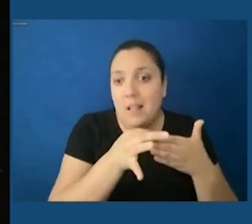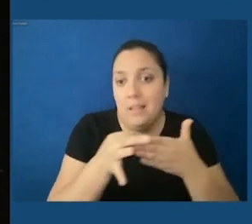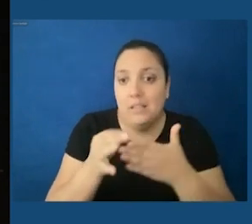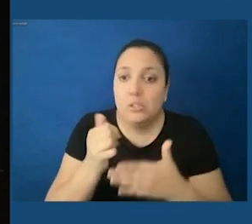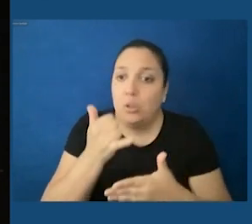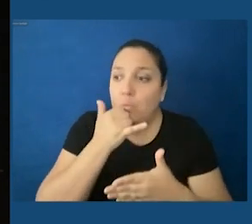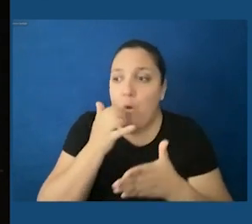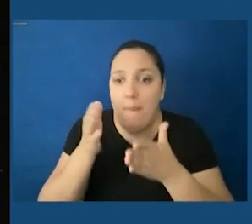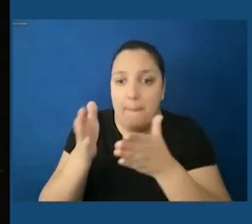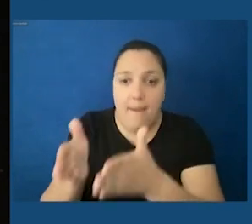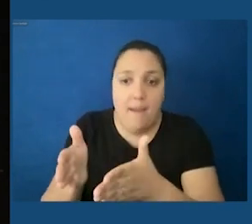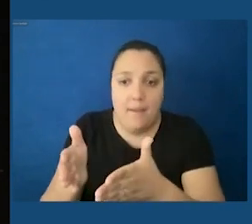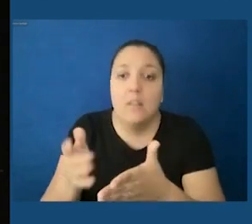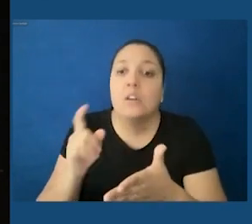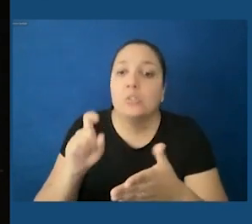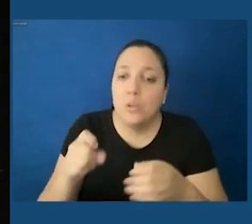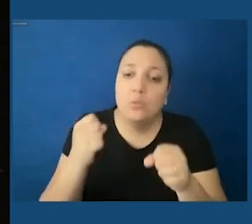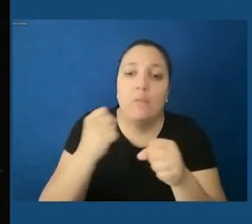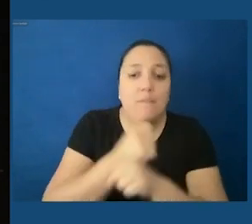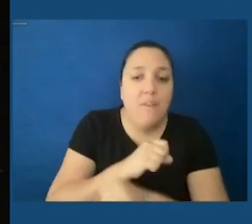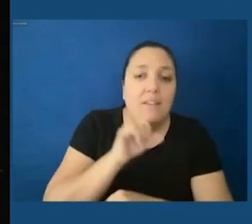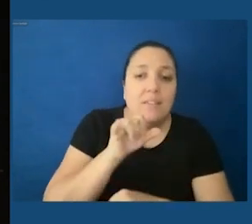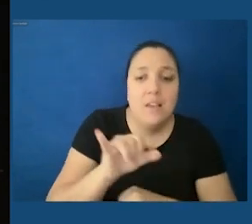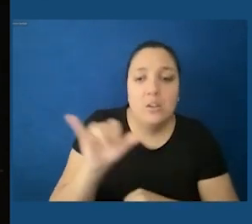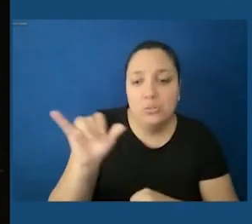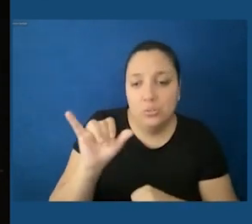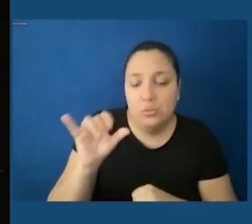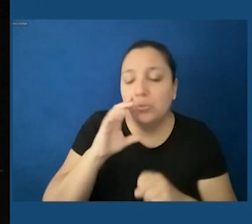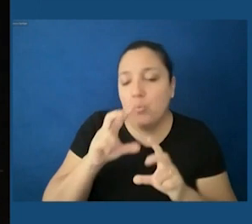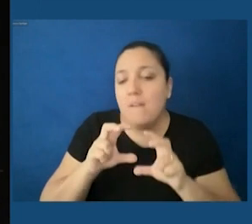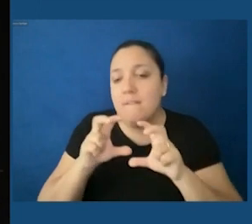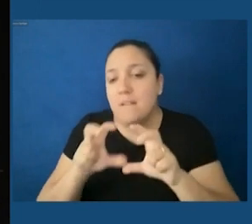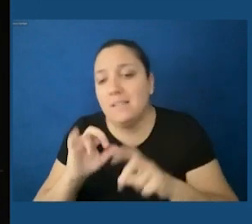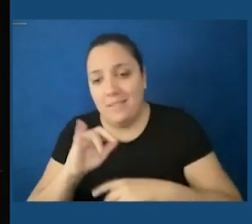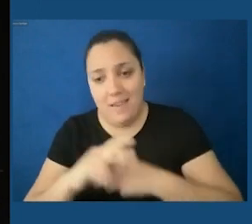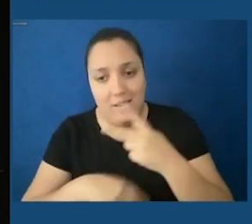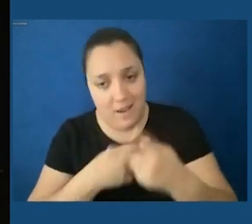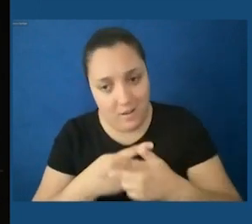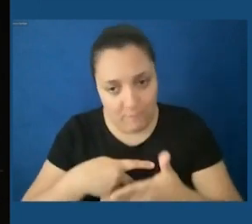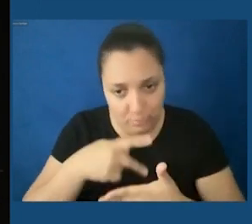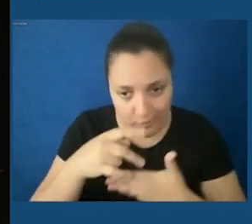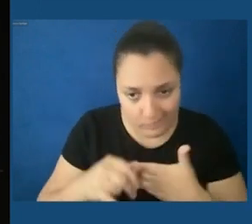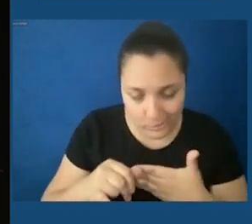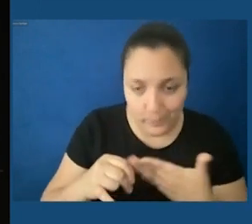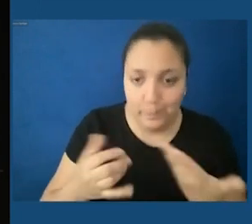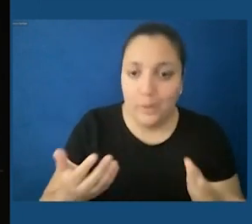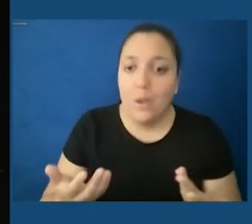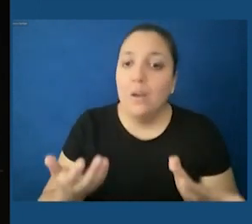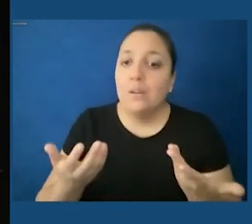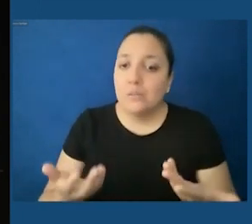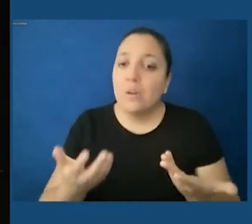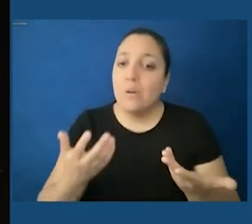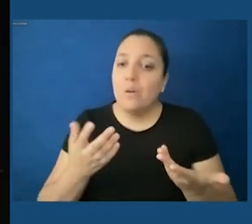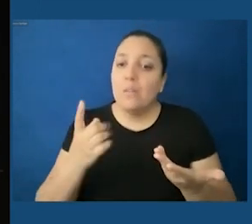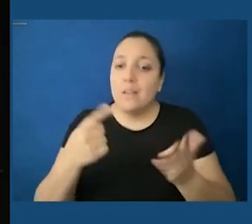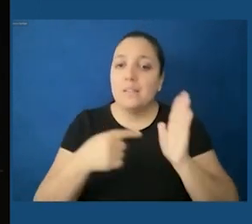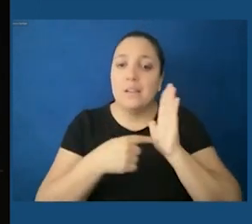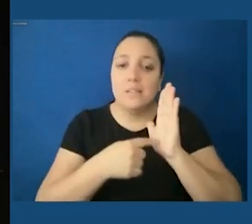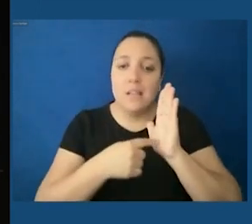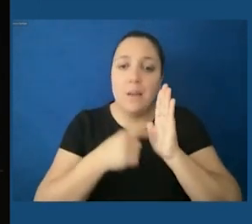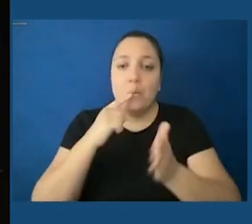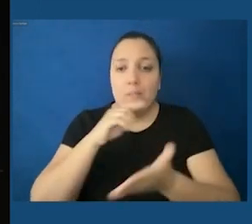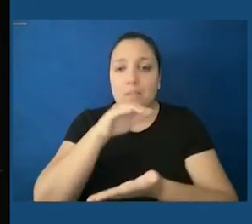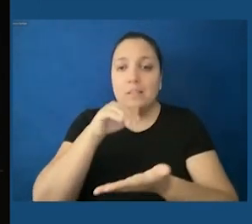helps fight against that too. So we've invested in those programs as well. So those are just a couple examples of where the Center for Prevention Programs